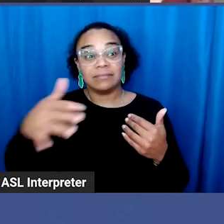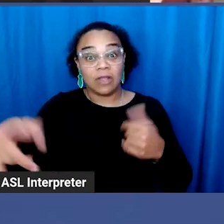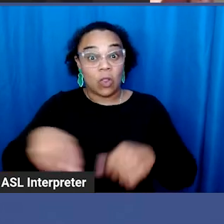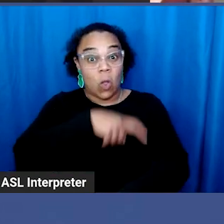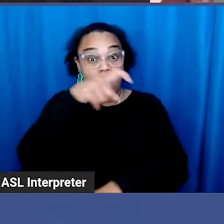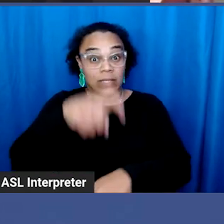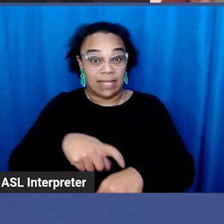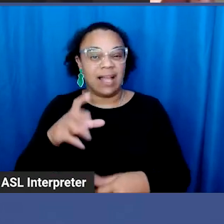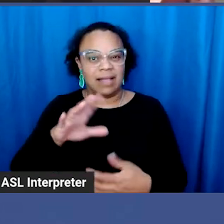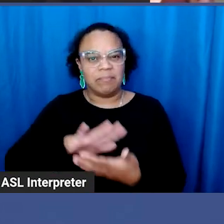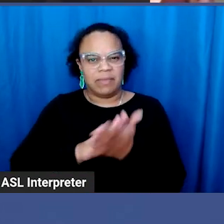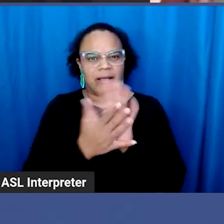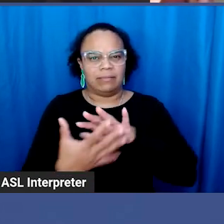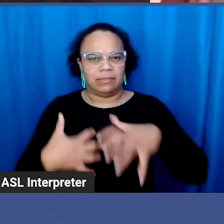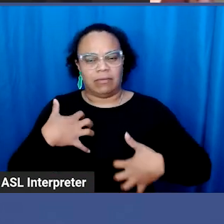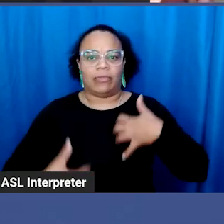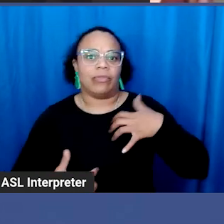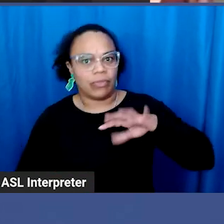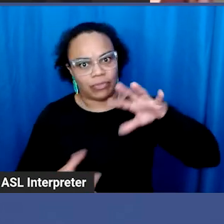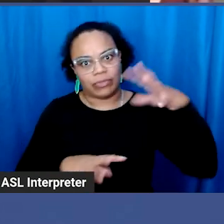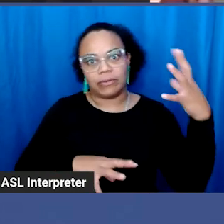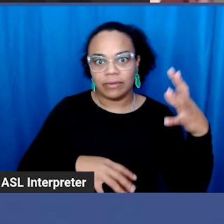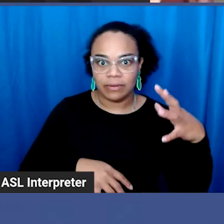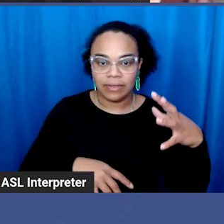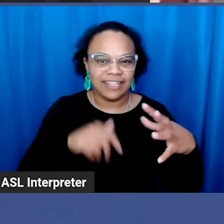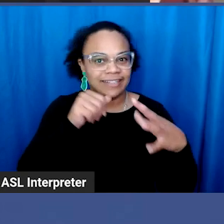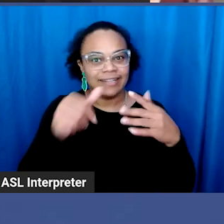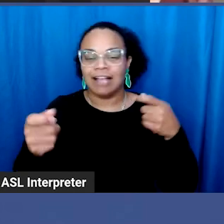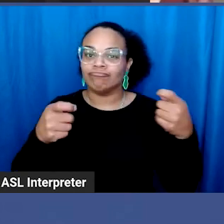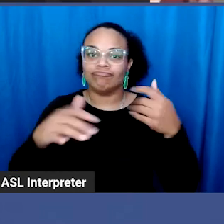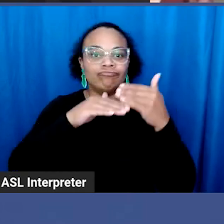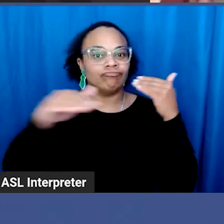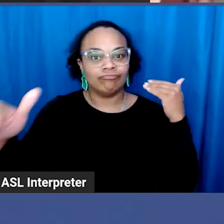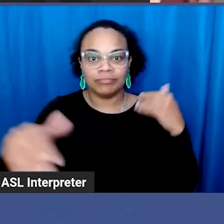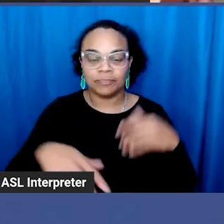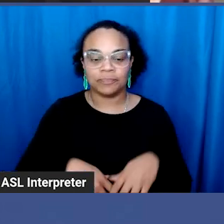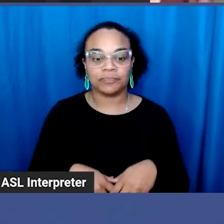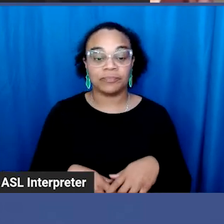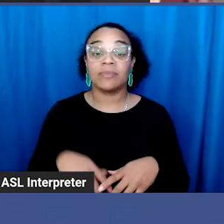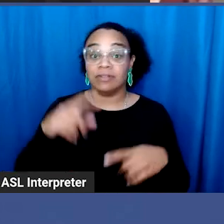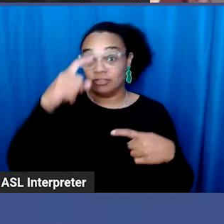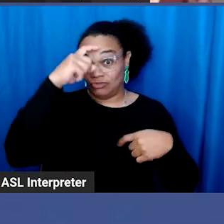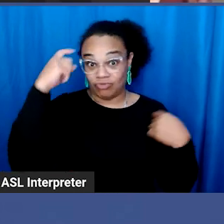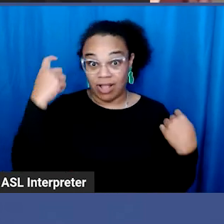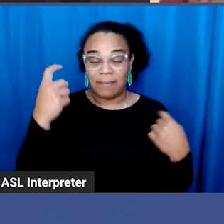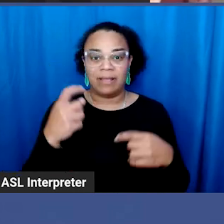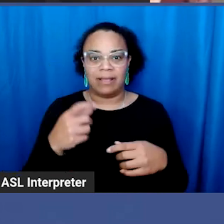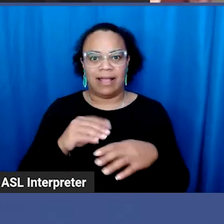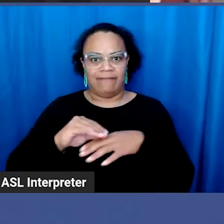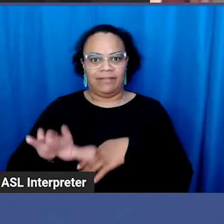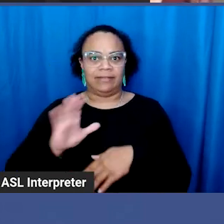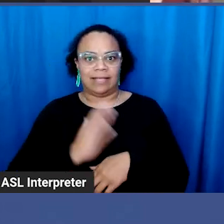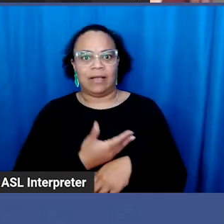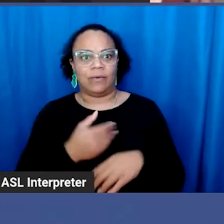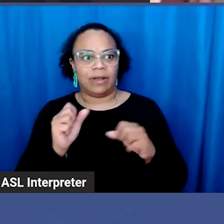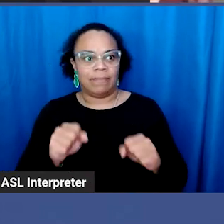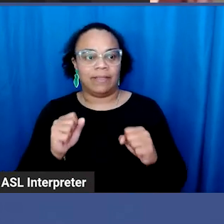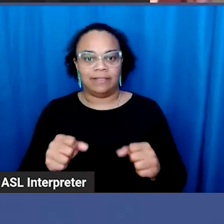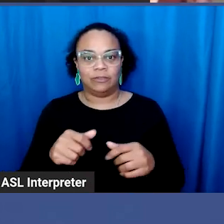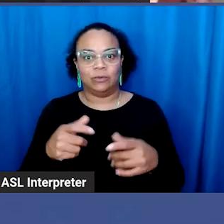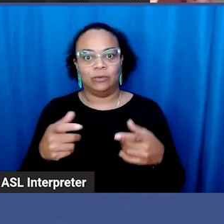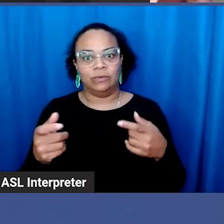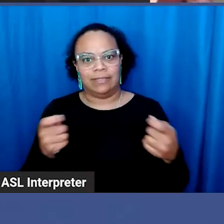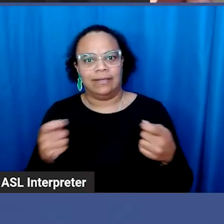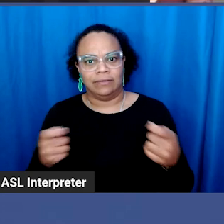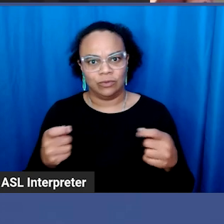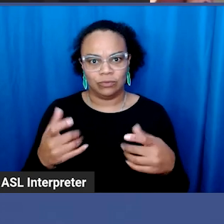Unresolved trauma overwhelms our capacity to cope and adapt to the present moment, to our living